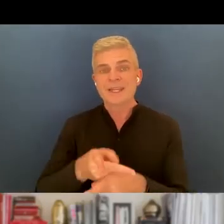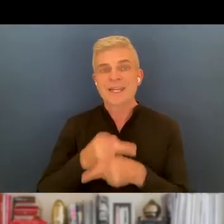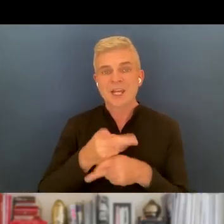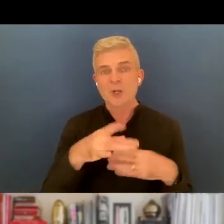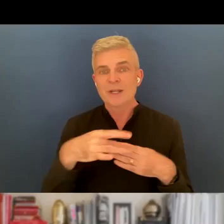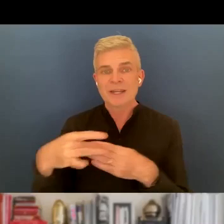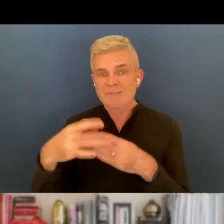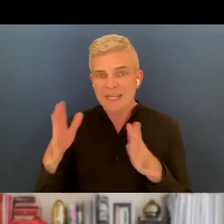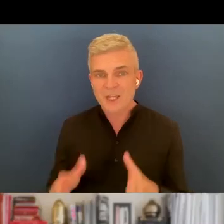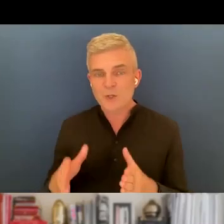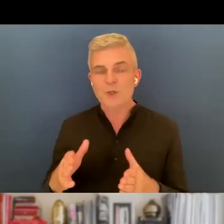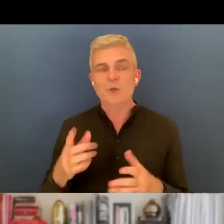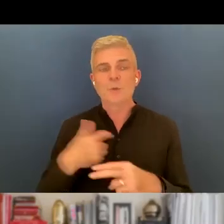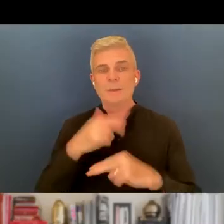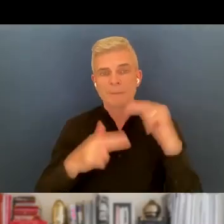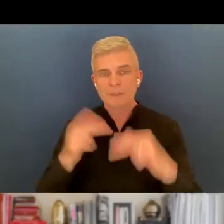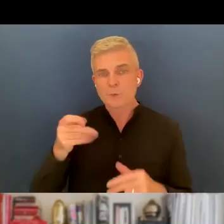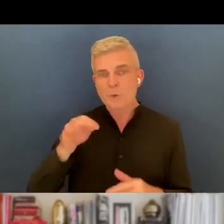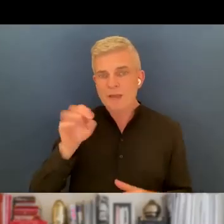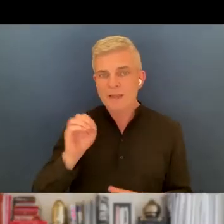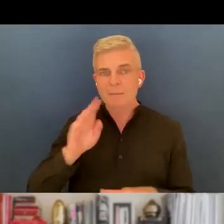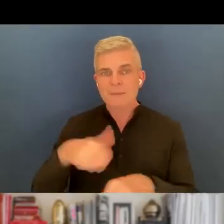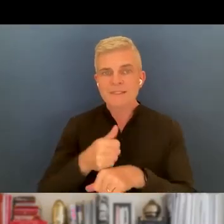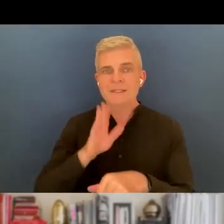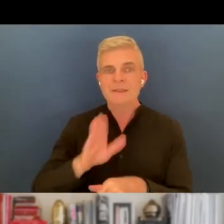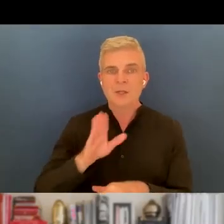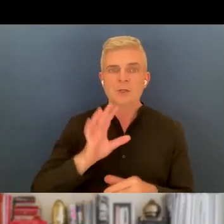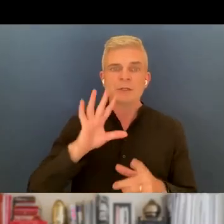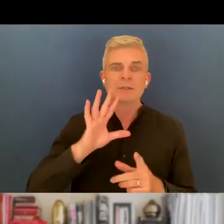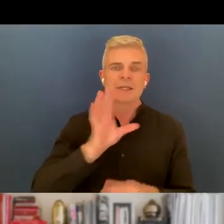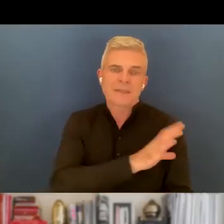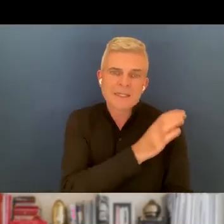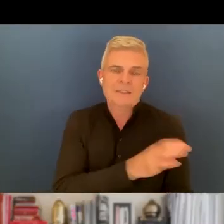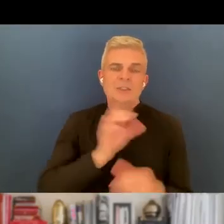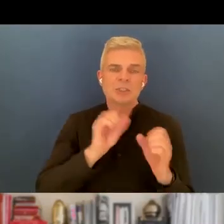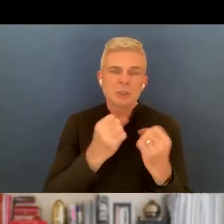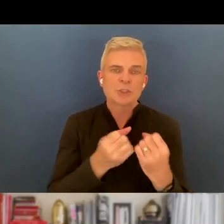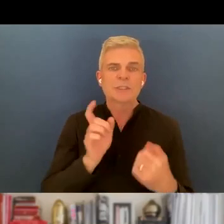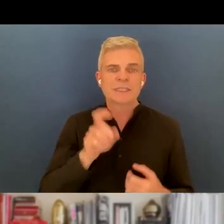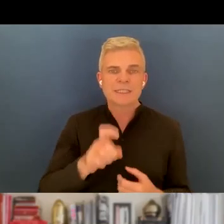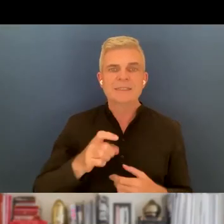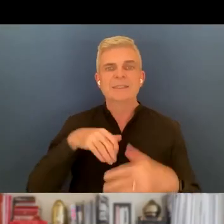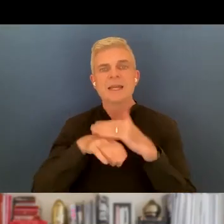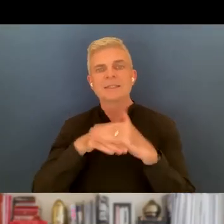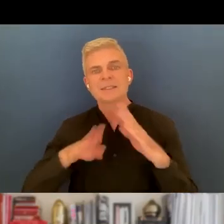build a profile on them based on their clinical needs, social needs, access barriers, their